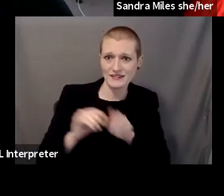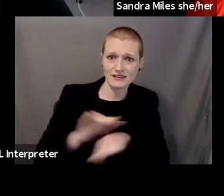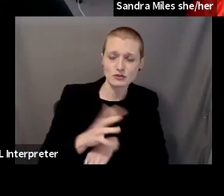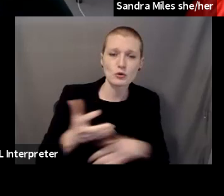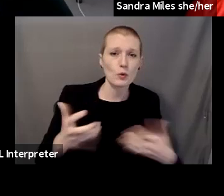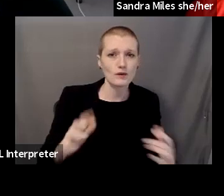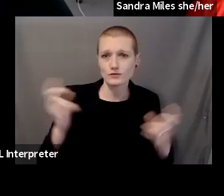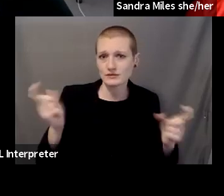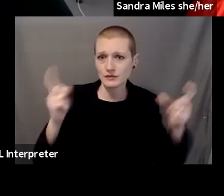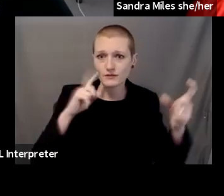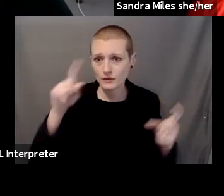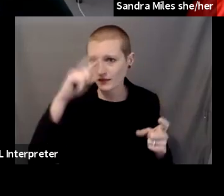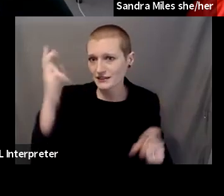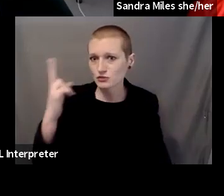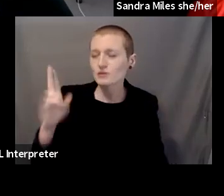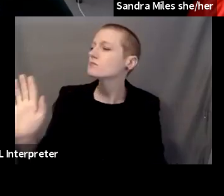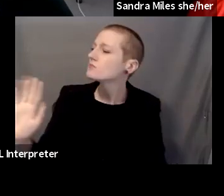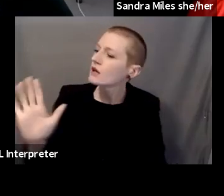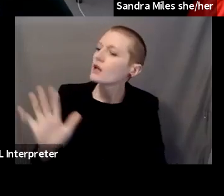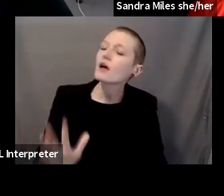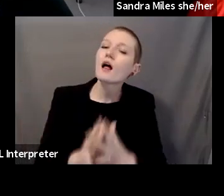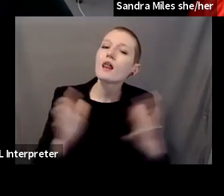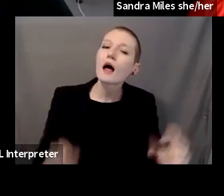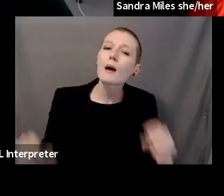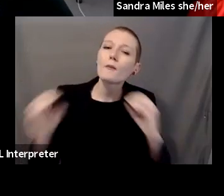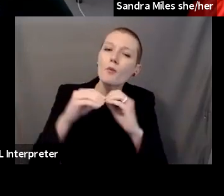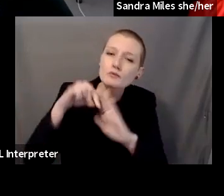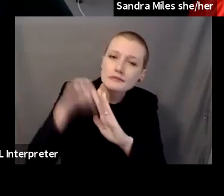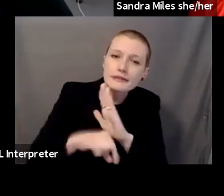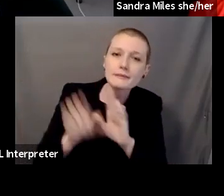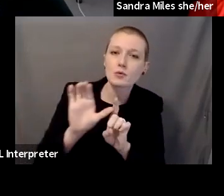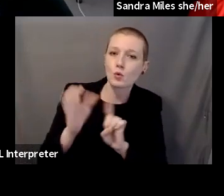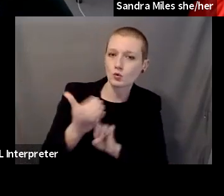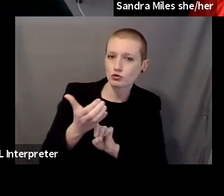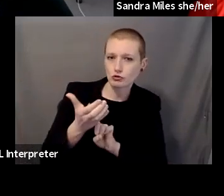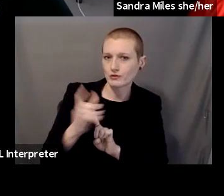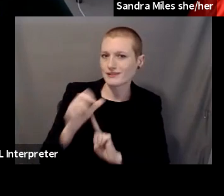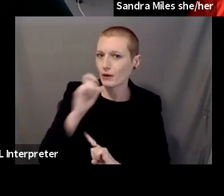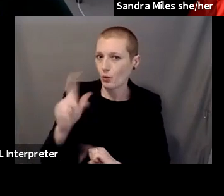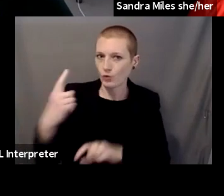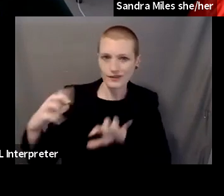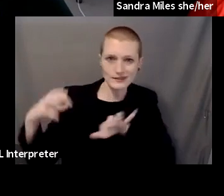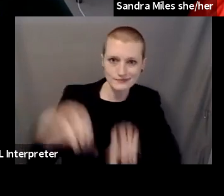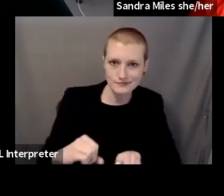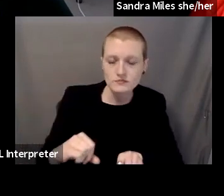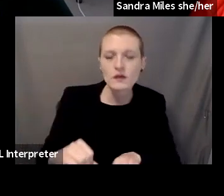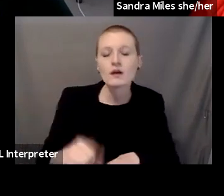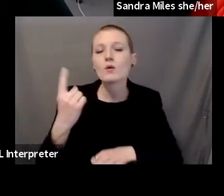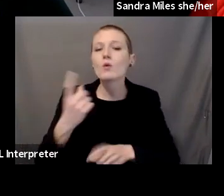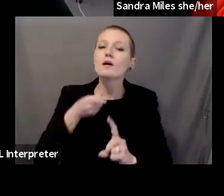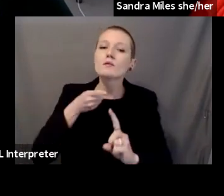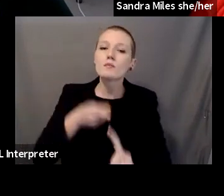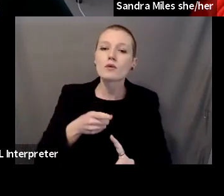there's so much more to the culture of that. One point is to show that not only were